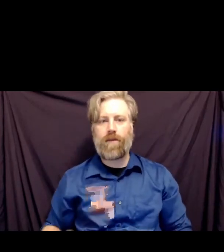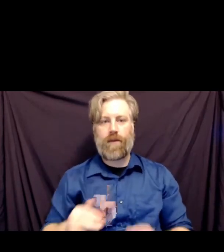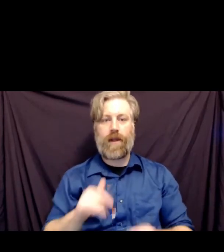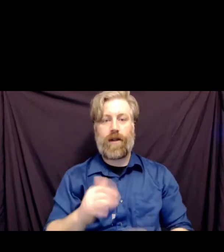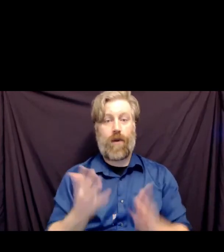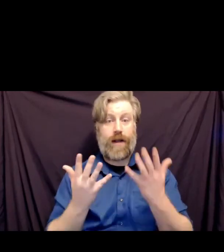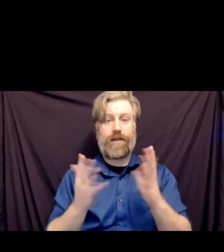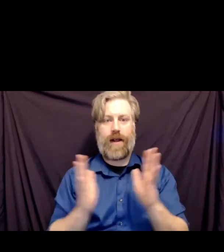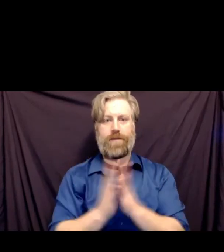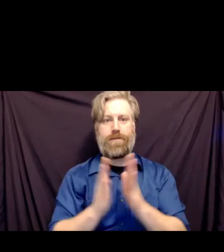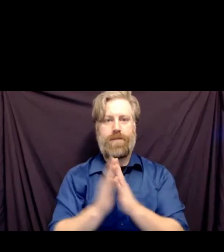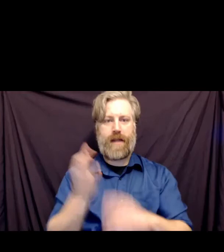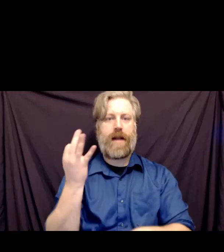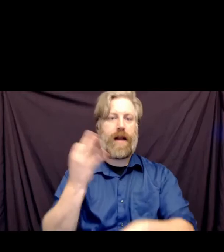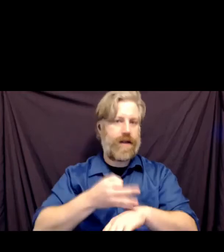times.